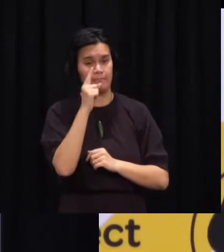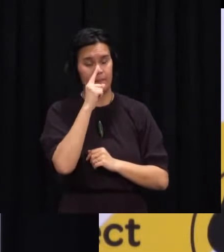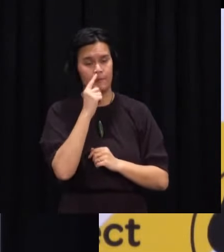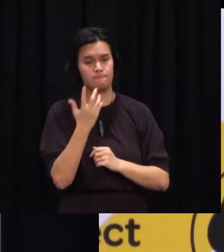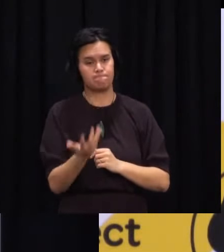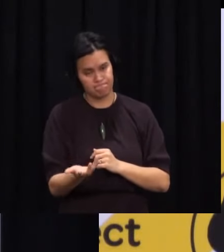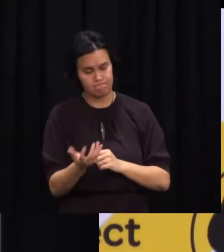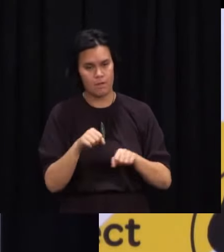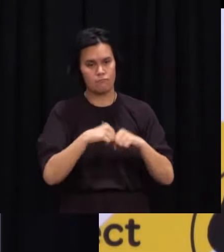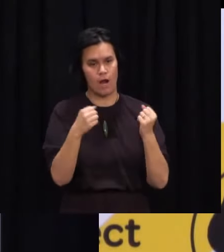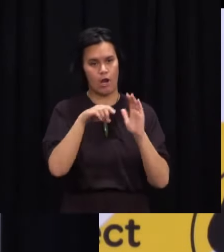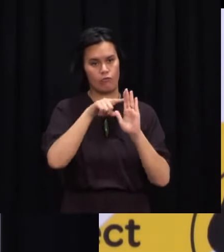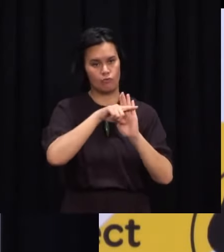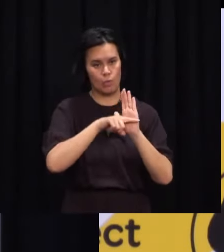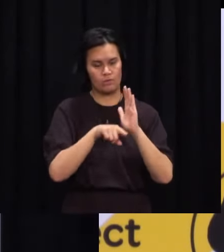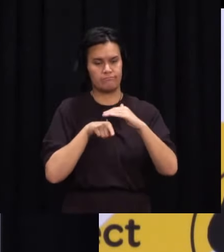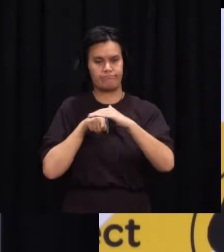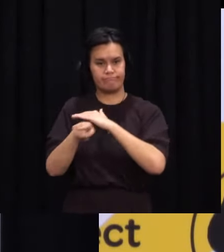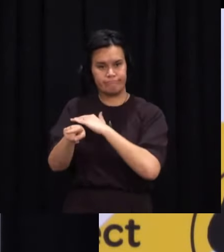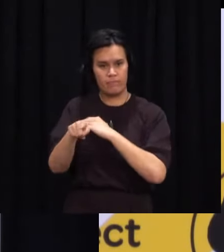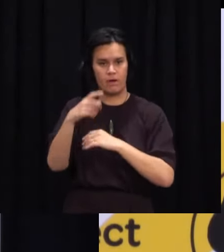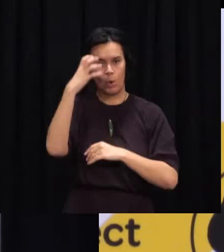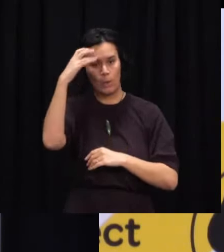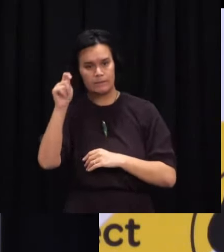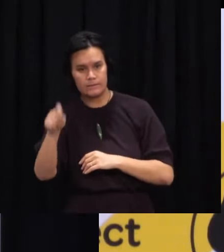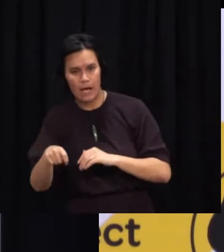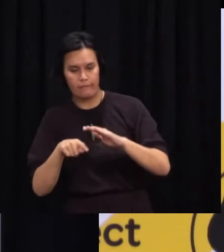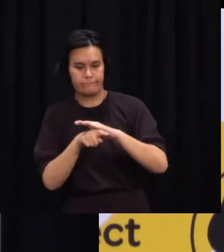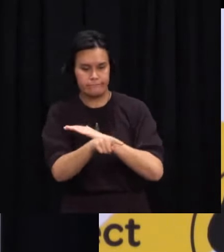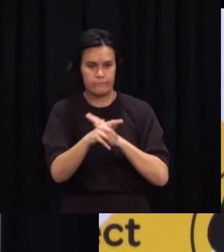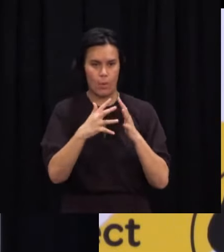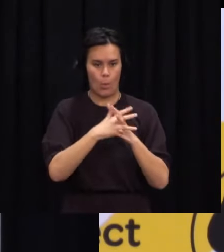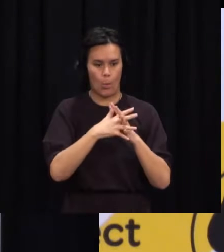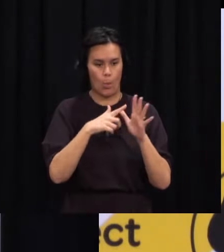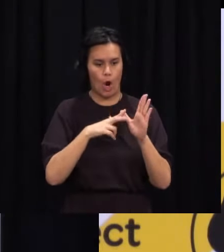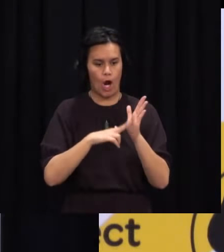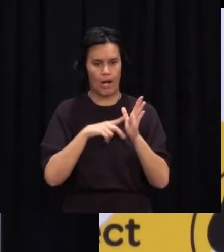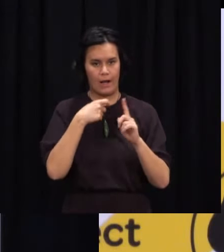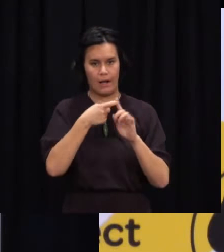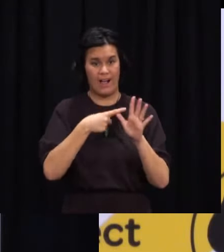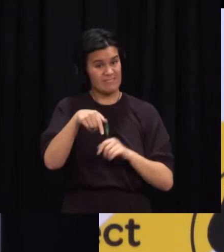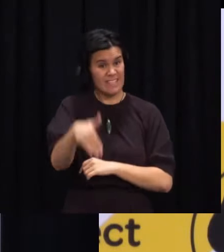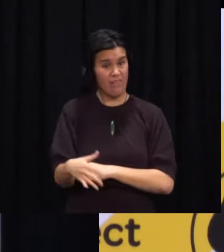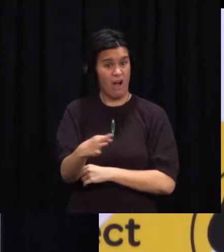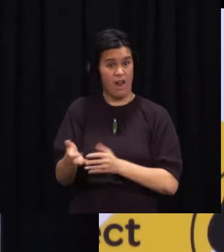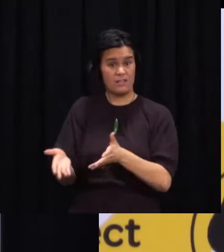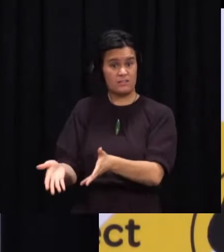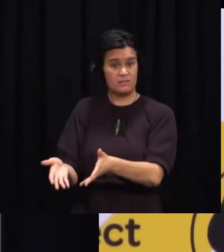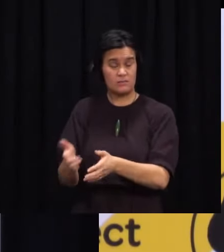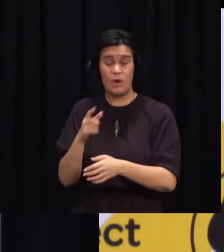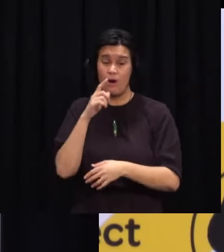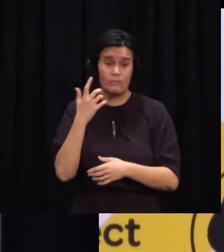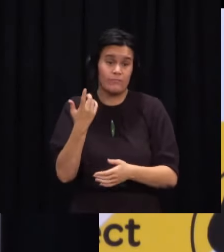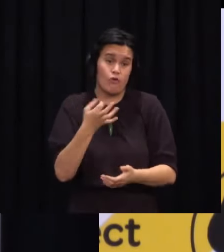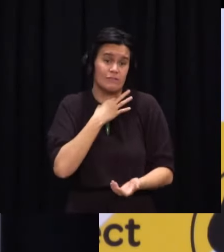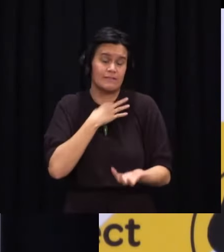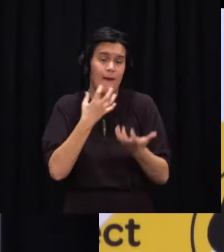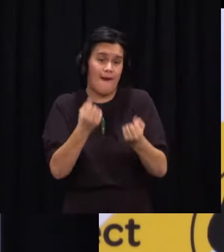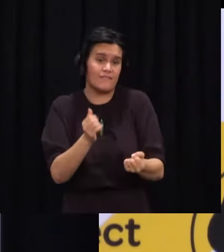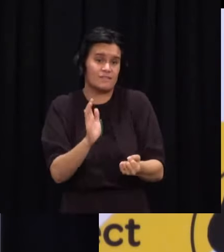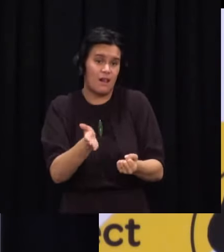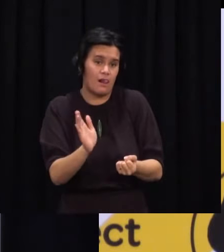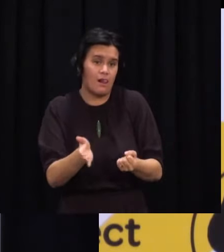long as we have cases in Auckland and are at level 3, we want to protect the rest of New Zealand. And we've seen a good reason for that in recent